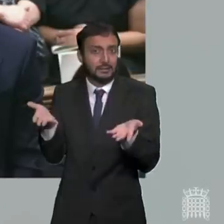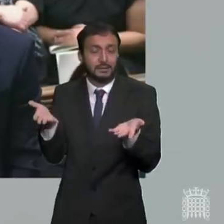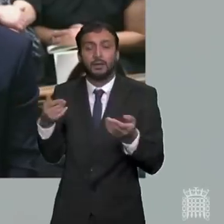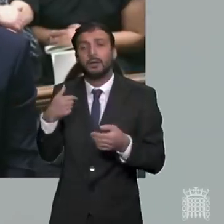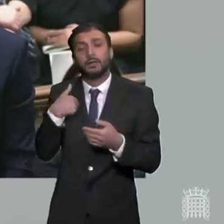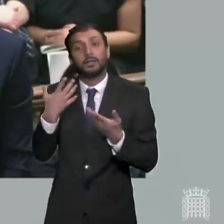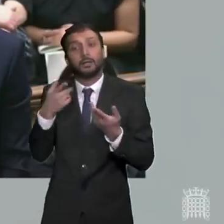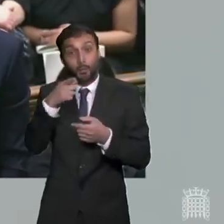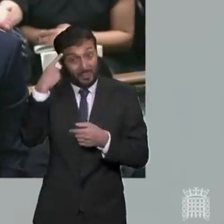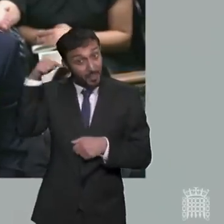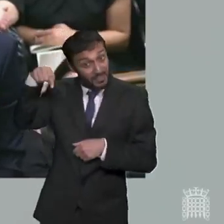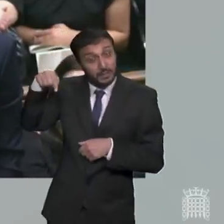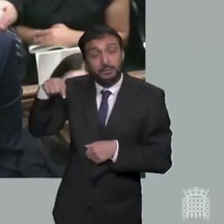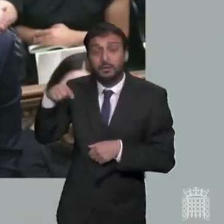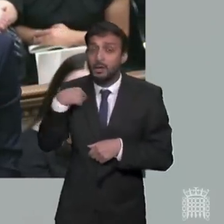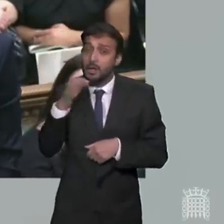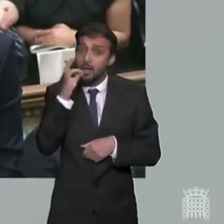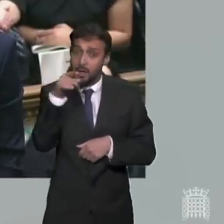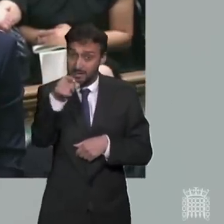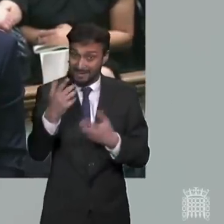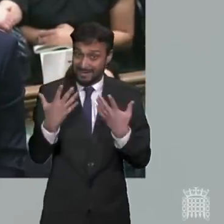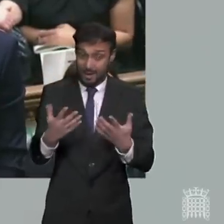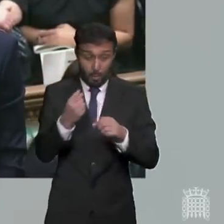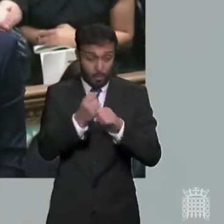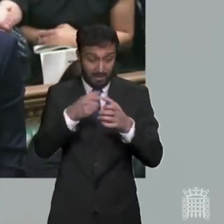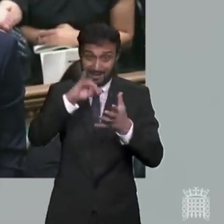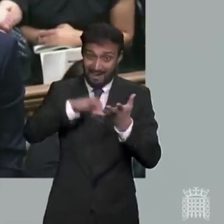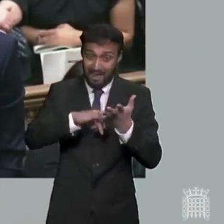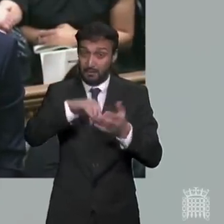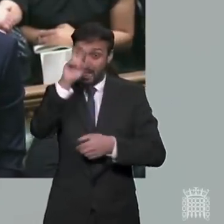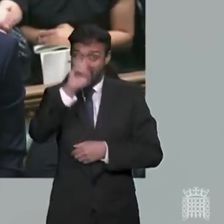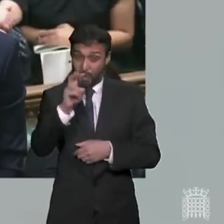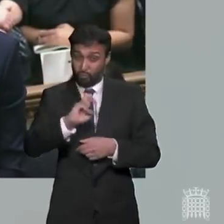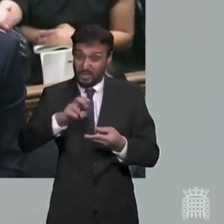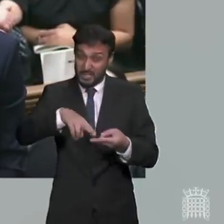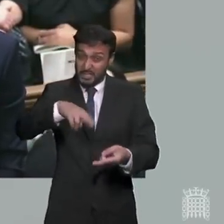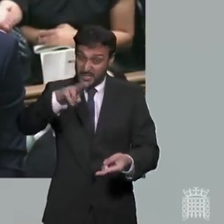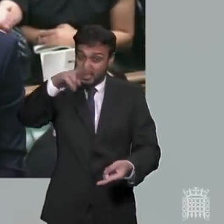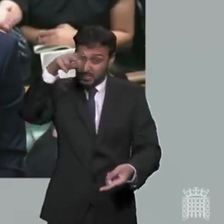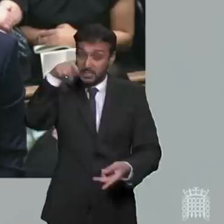he consider that increasing energy bills on households in energy-rich Scotland by a further